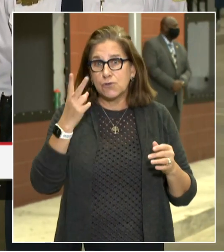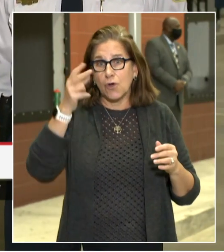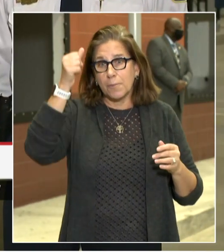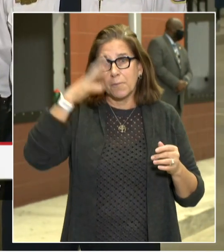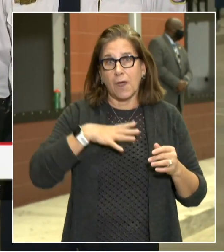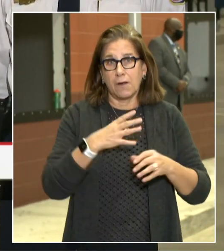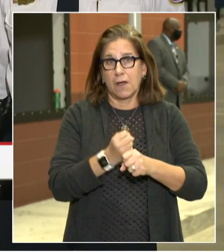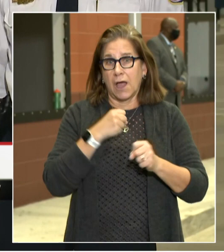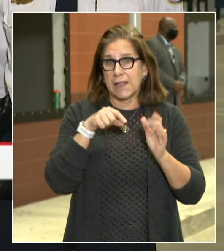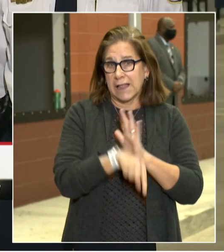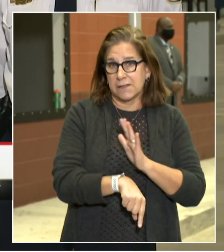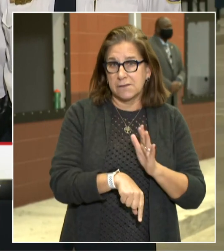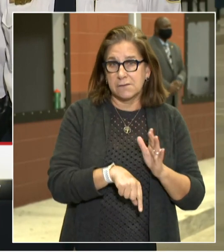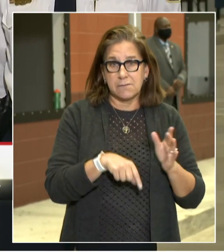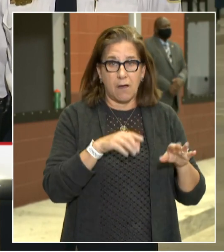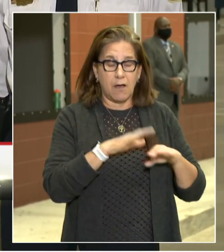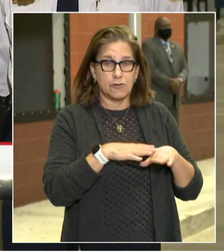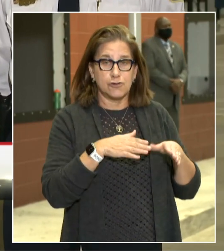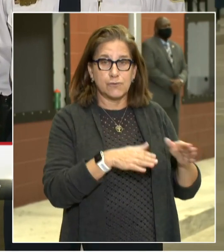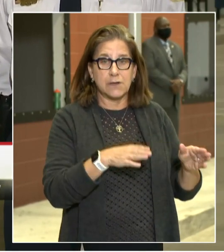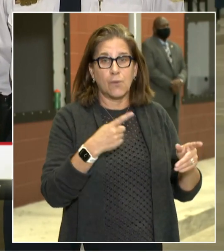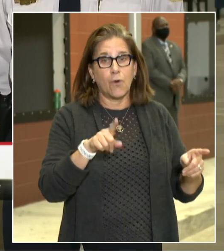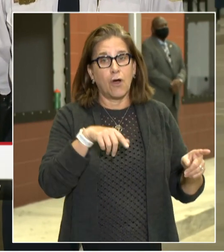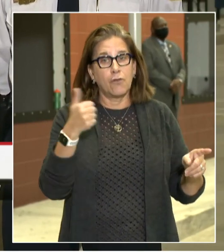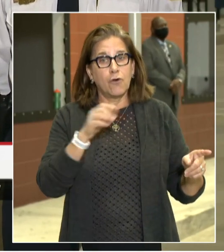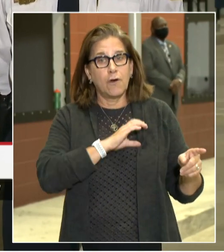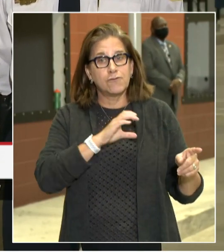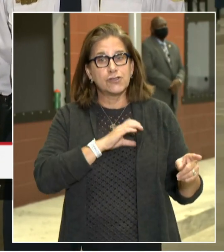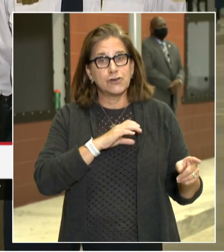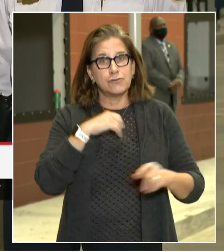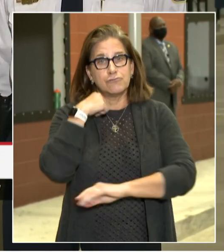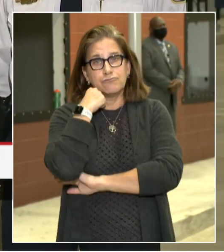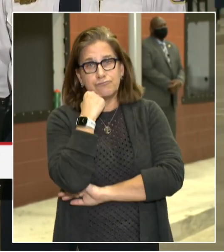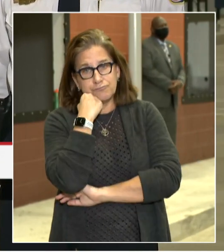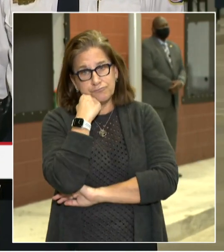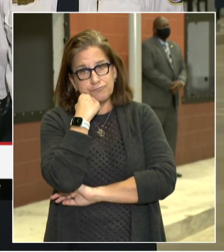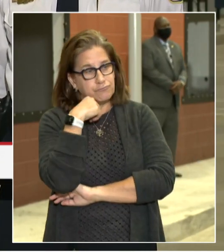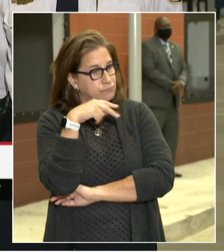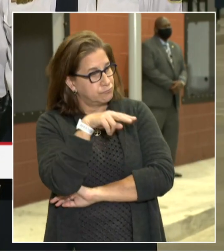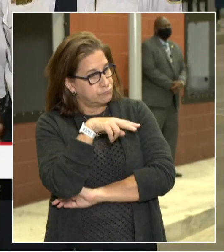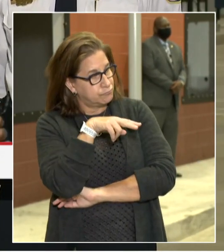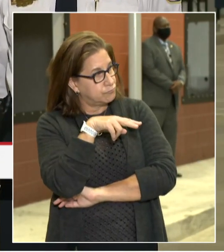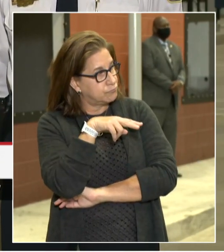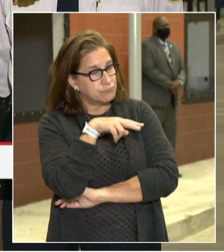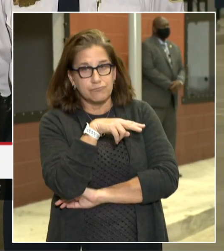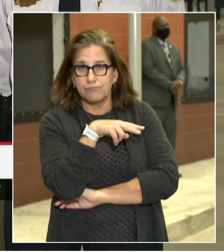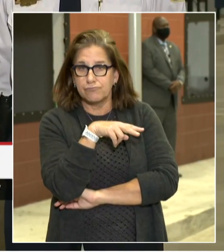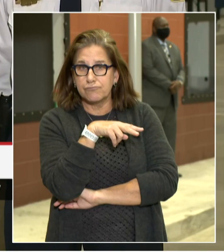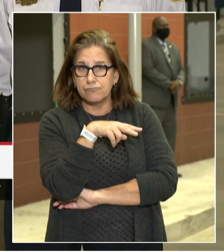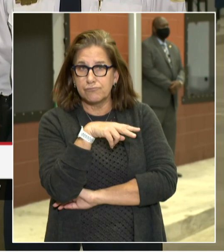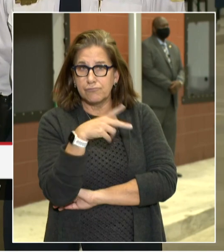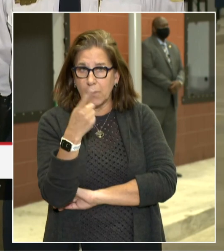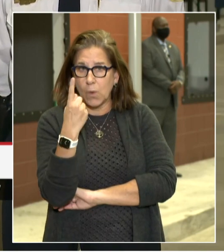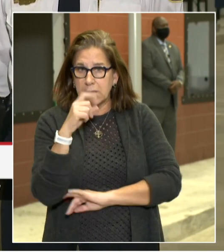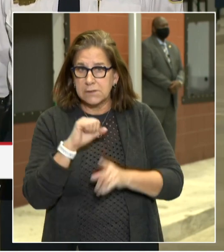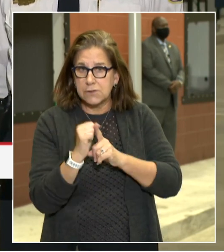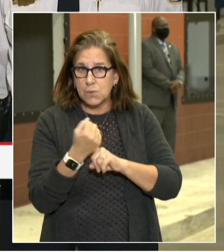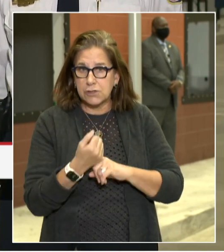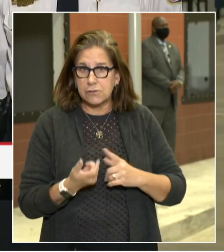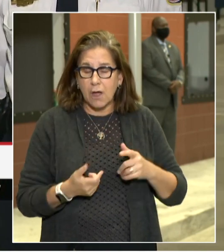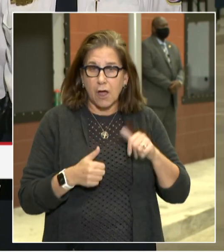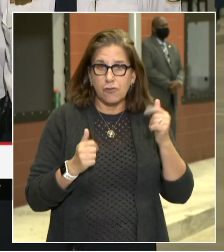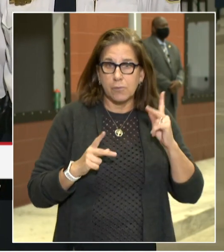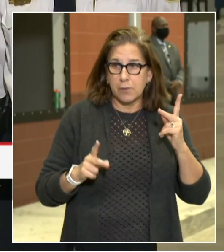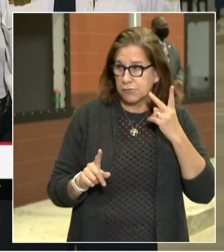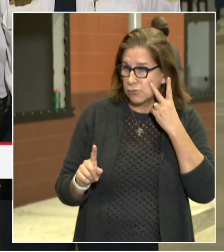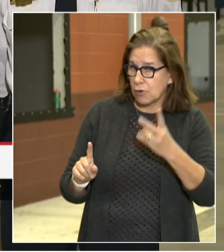other officers looked on. And that's an important, not just other officers, other people looked on.